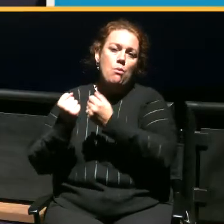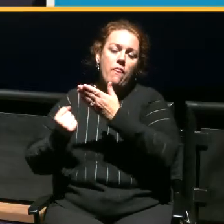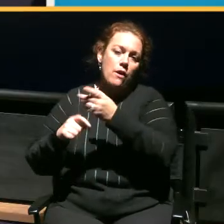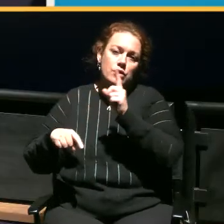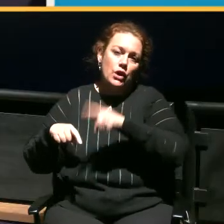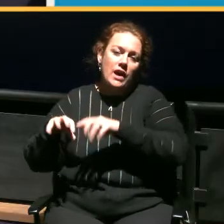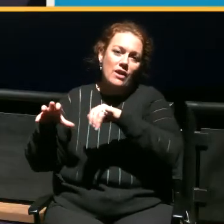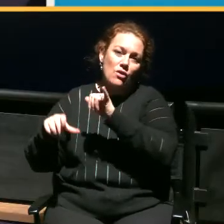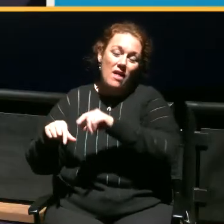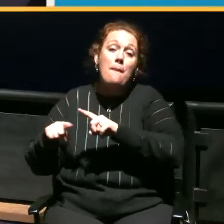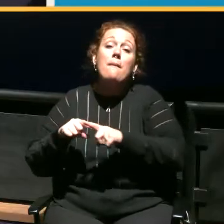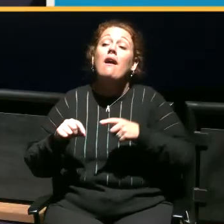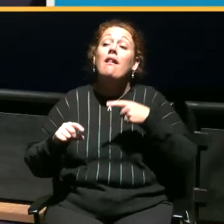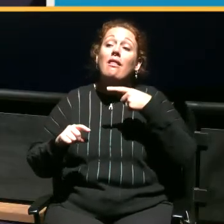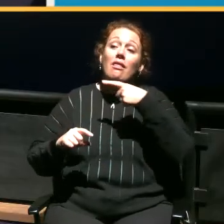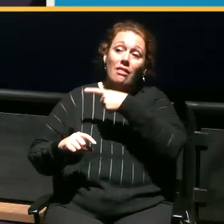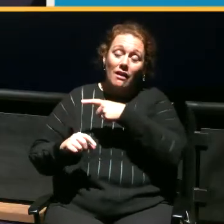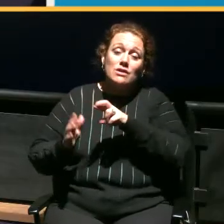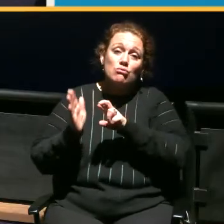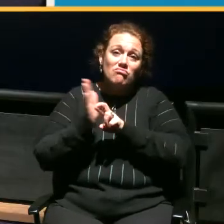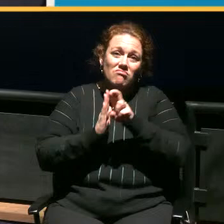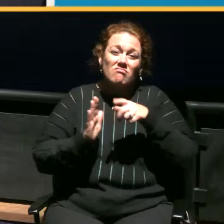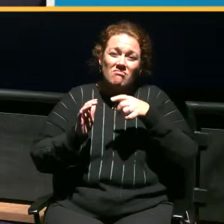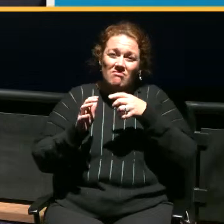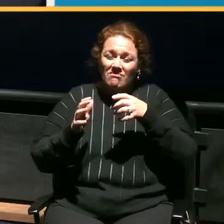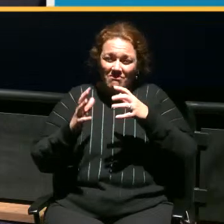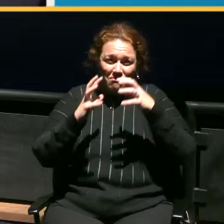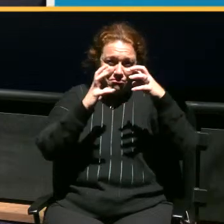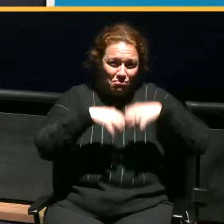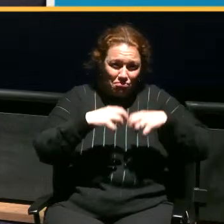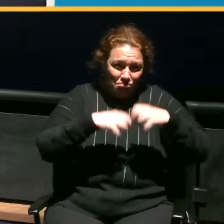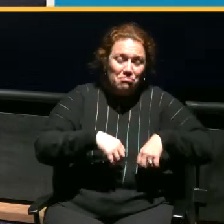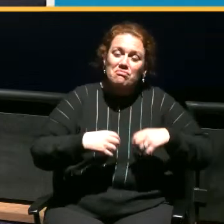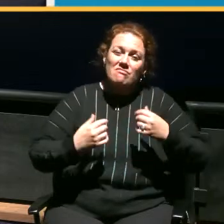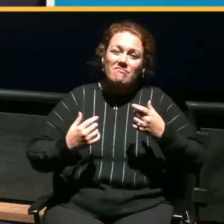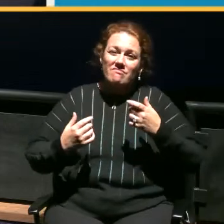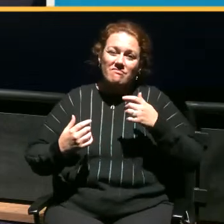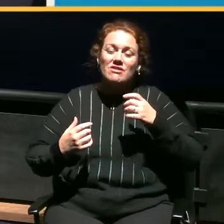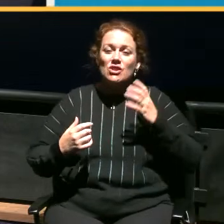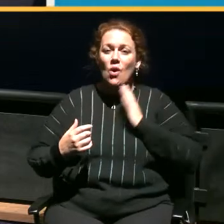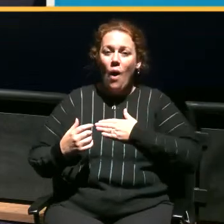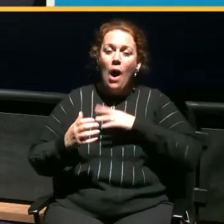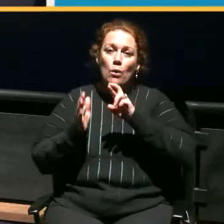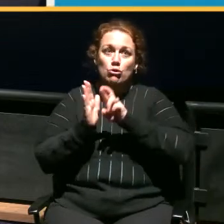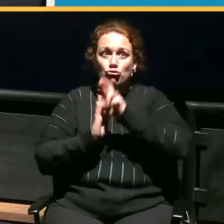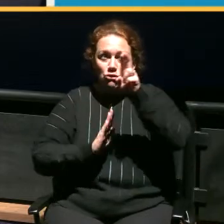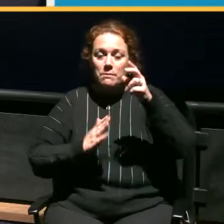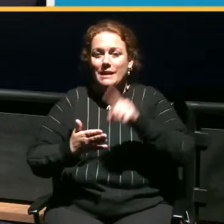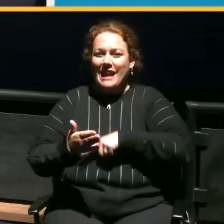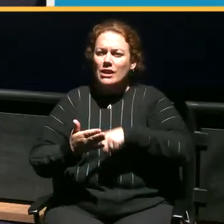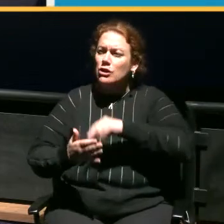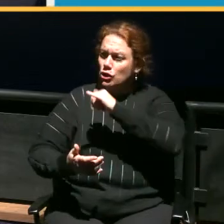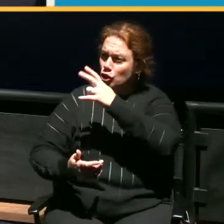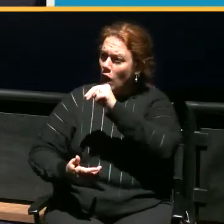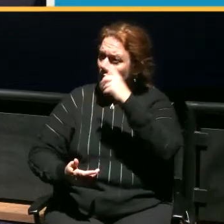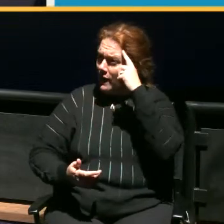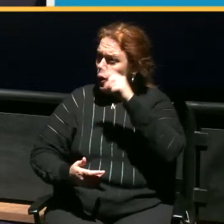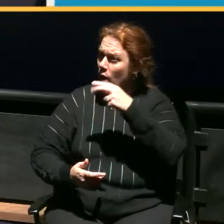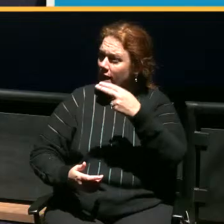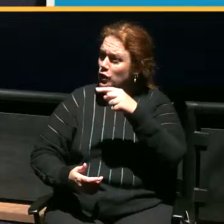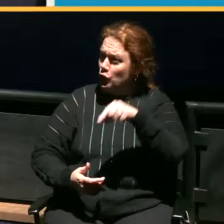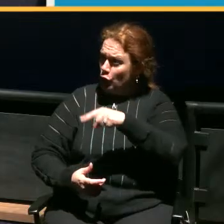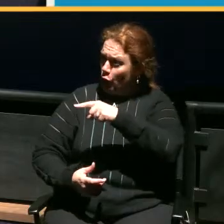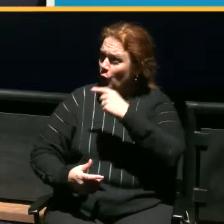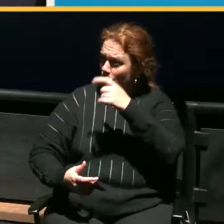was canceled for a while. And John and I, John, you were at headquarters, I think, when this was going on. Is that